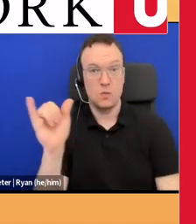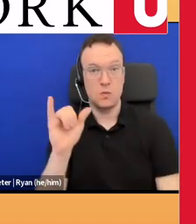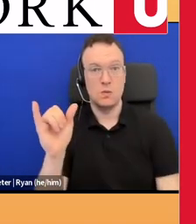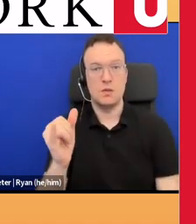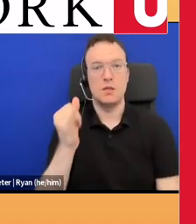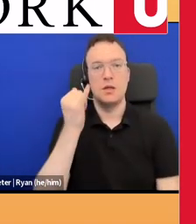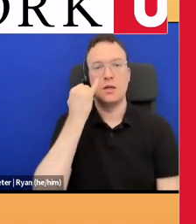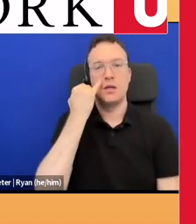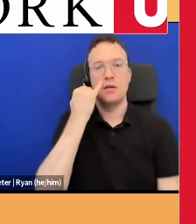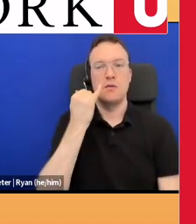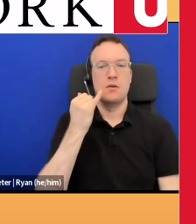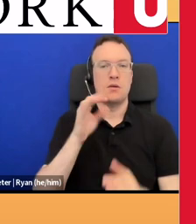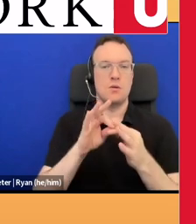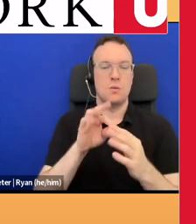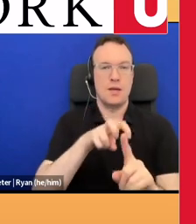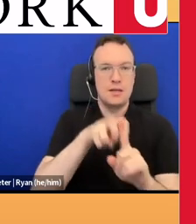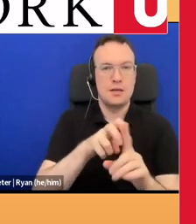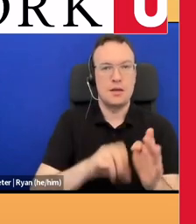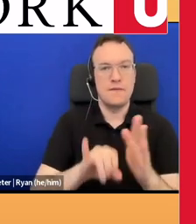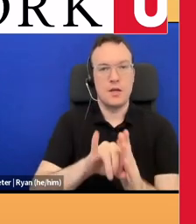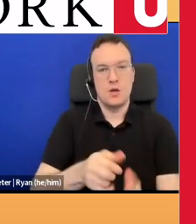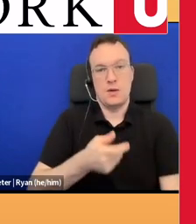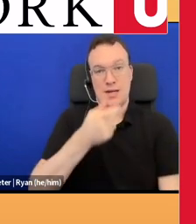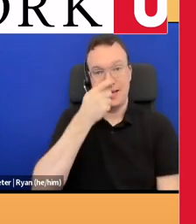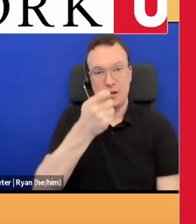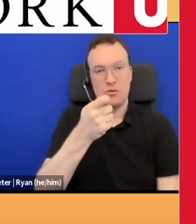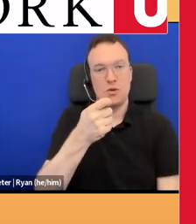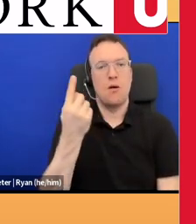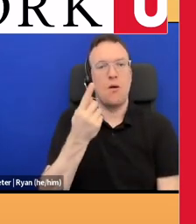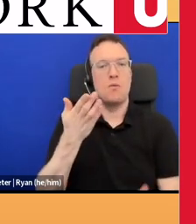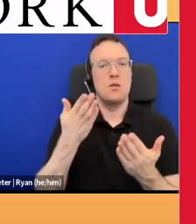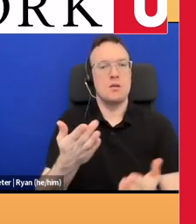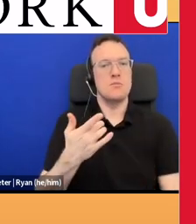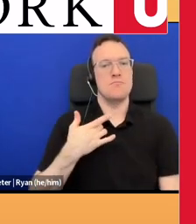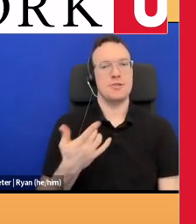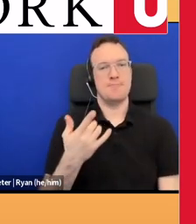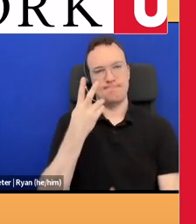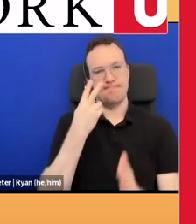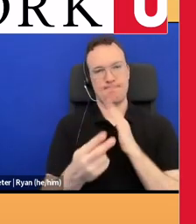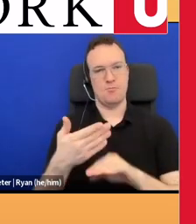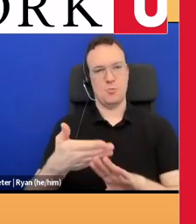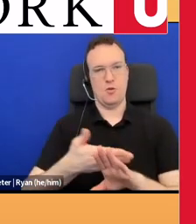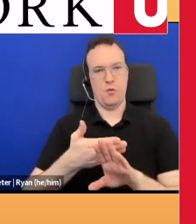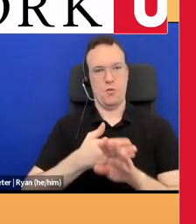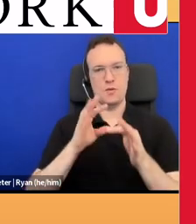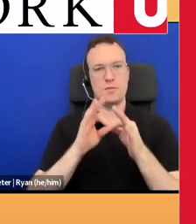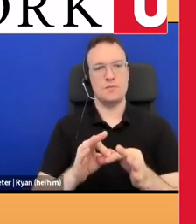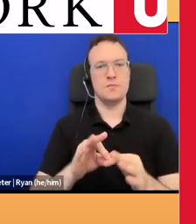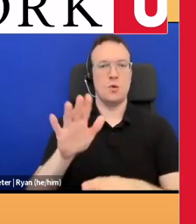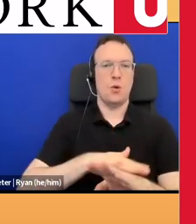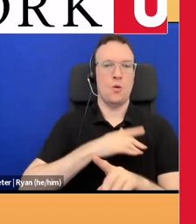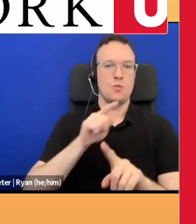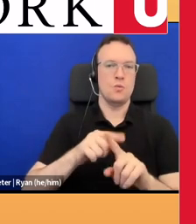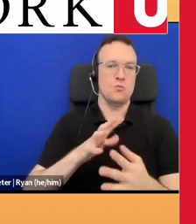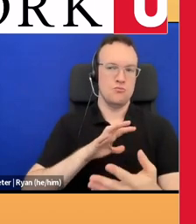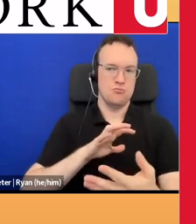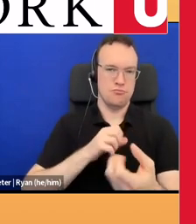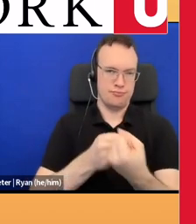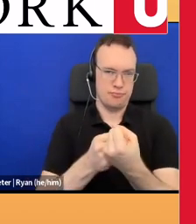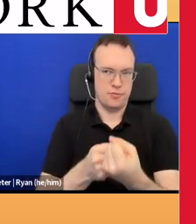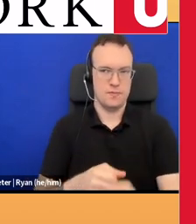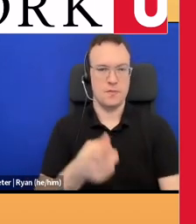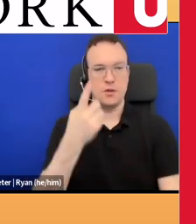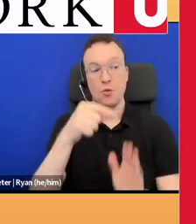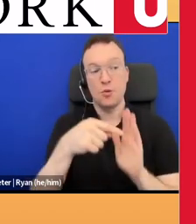around identifications or interest, is always already anticipated in the call to solidarity. For